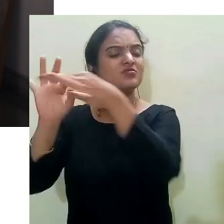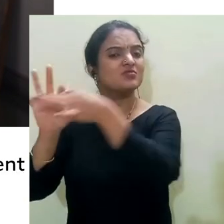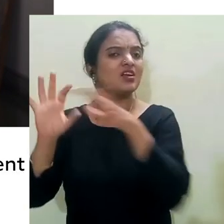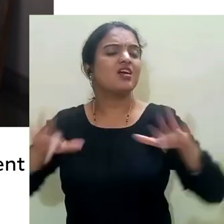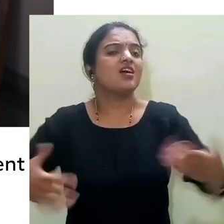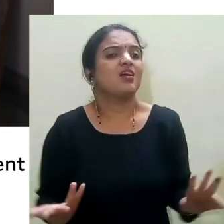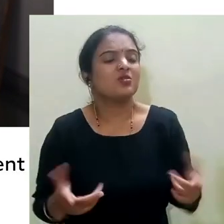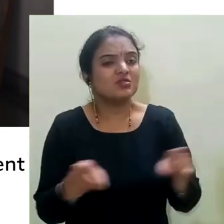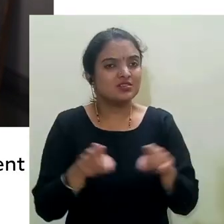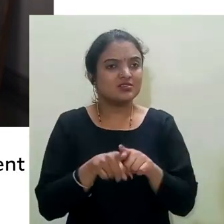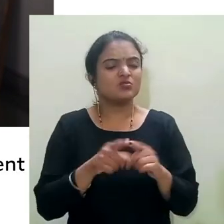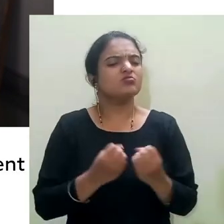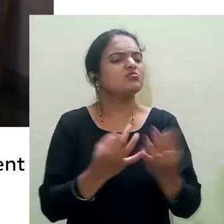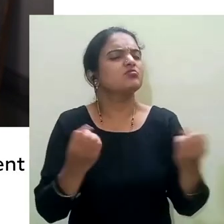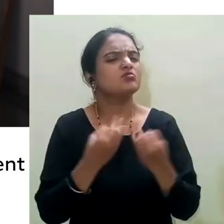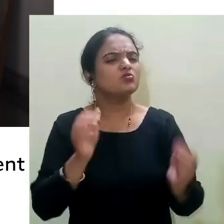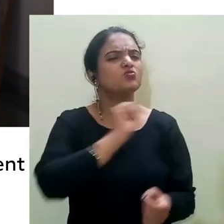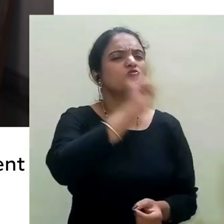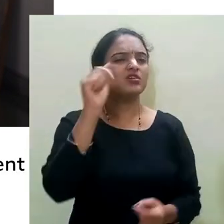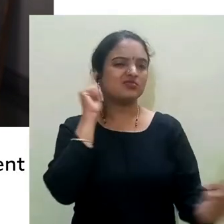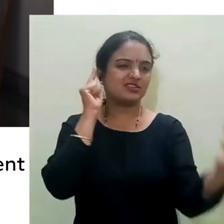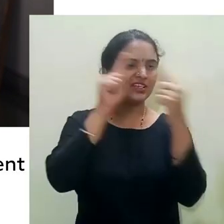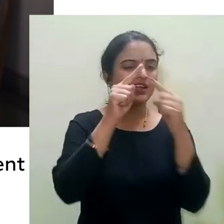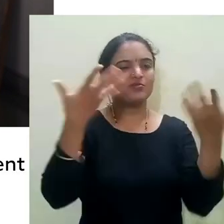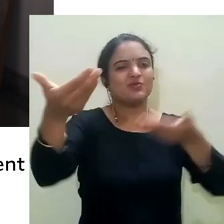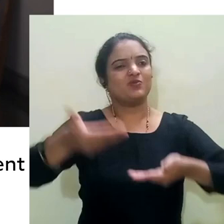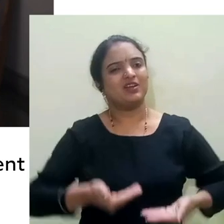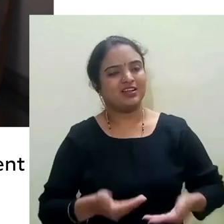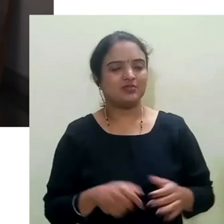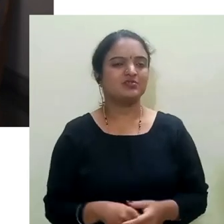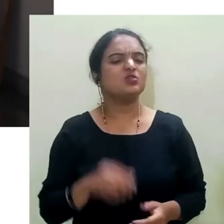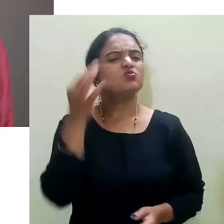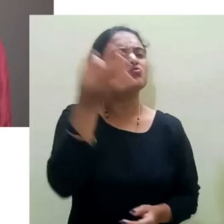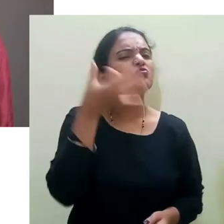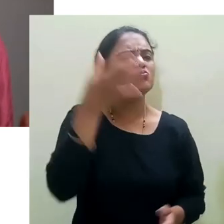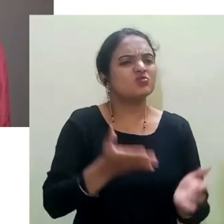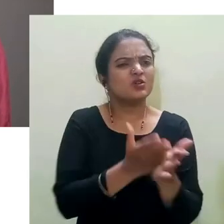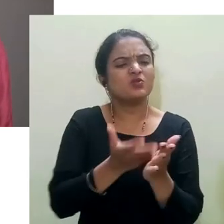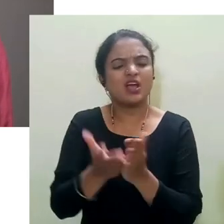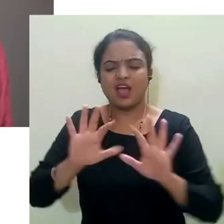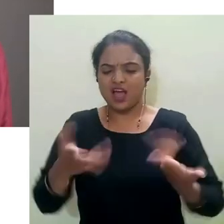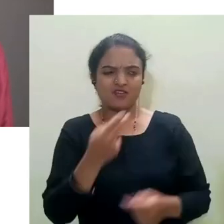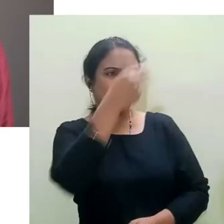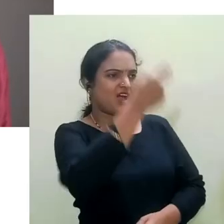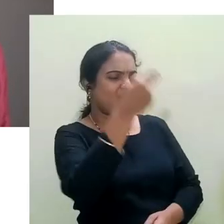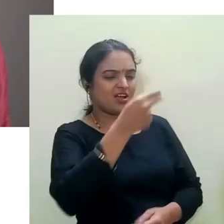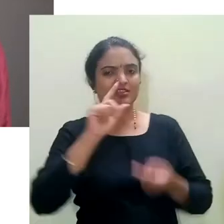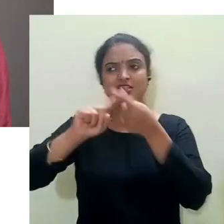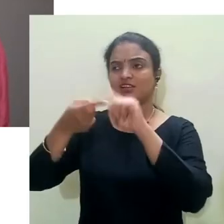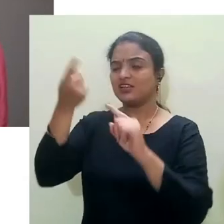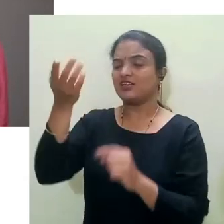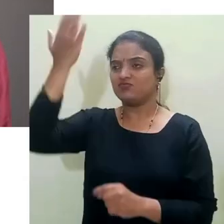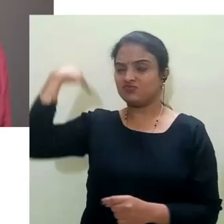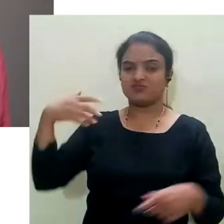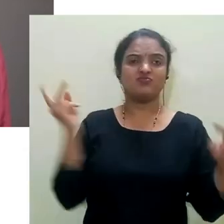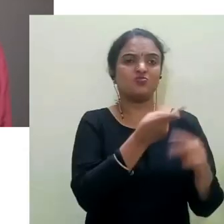possibilities. It's allowed us to engage with people who bring different perspectives to the table and find new ways to break down art